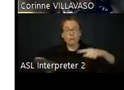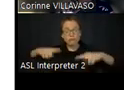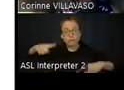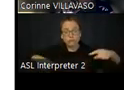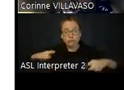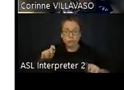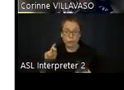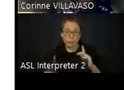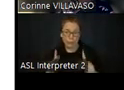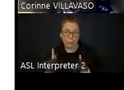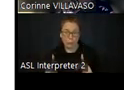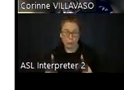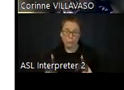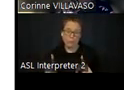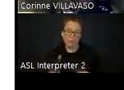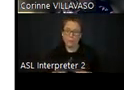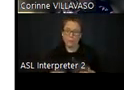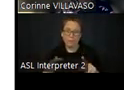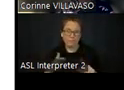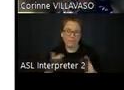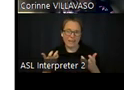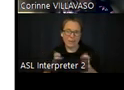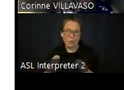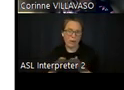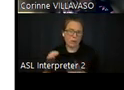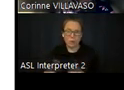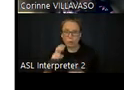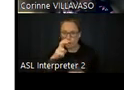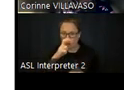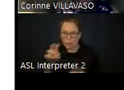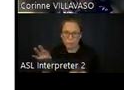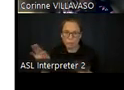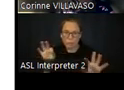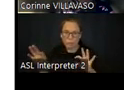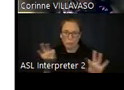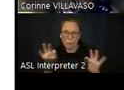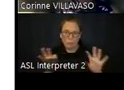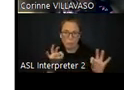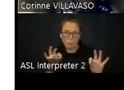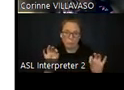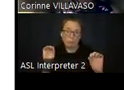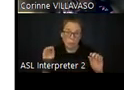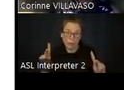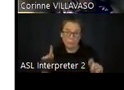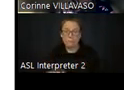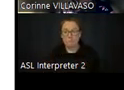like make it too hard for someone who might not fit those perfect things to be inside of it, to be a board member.